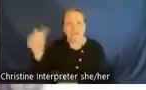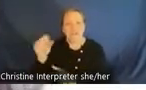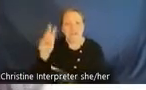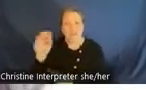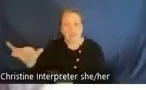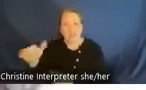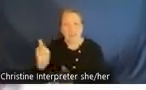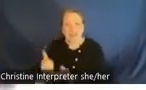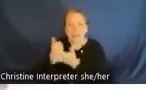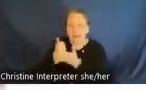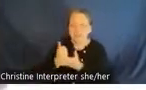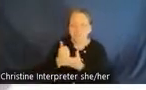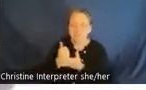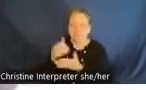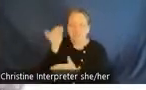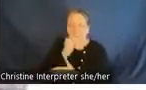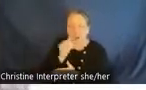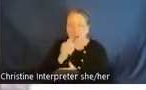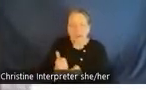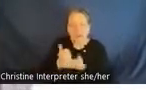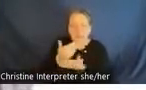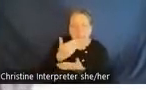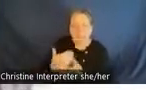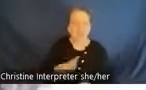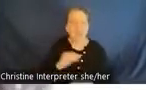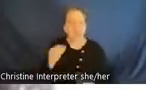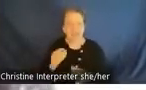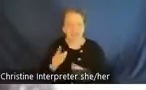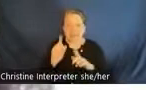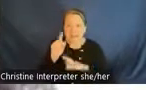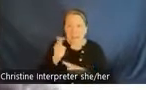housing is the next step after all of that.